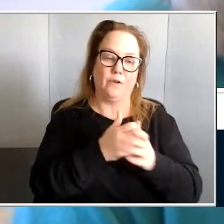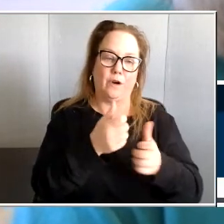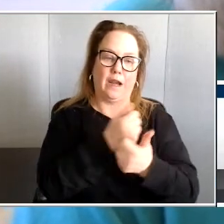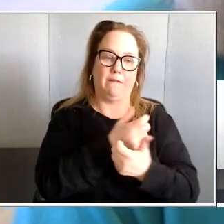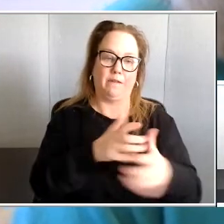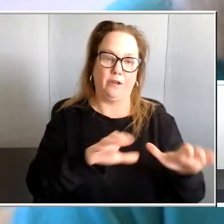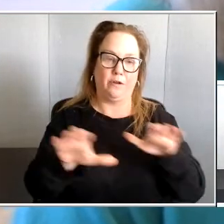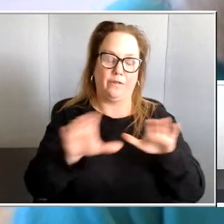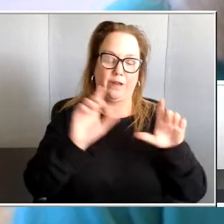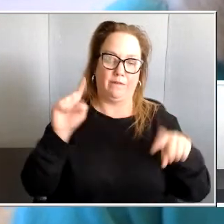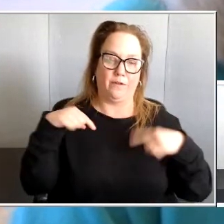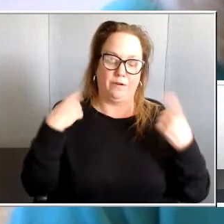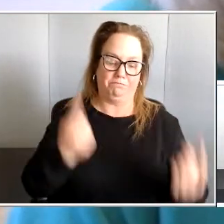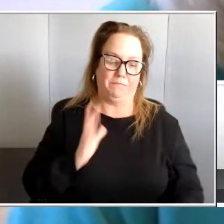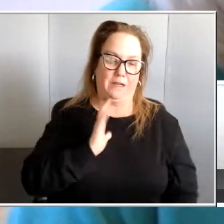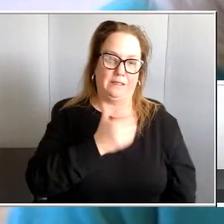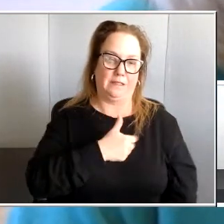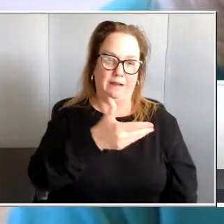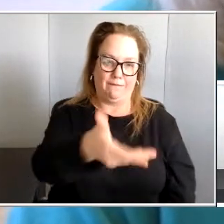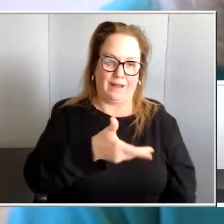guys have done for us and having us today.